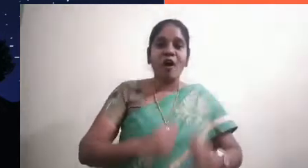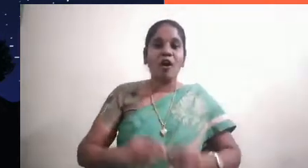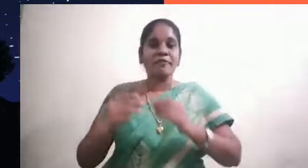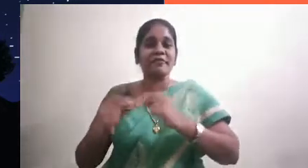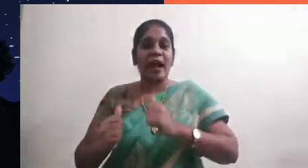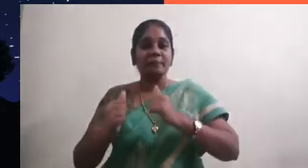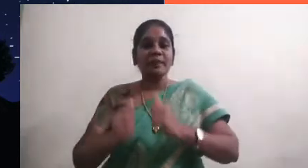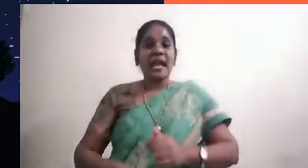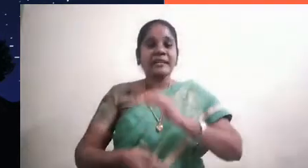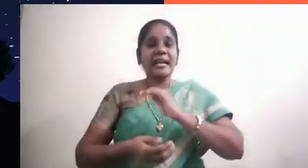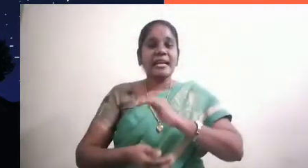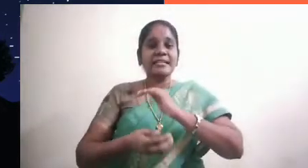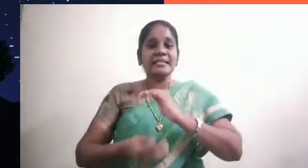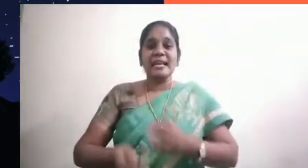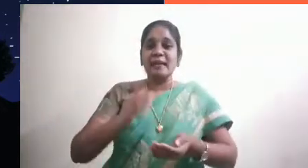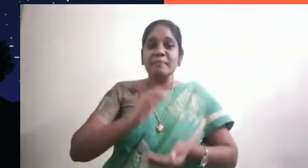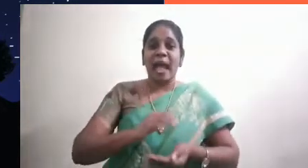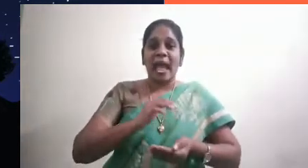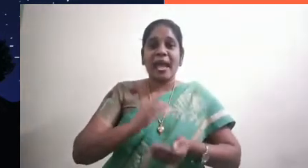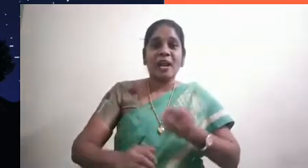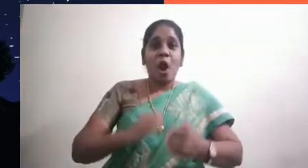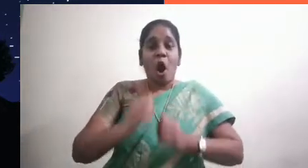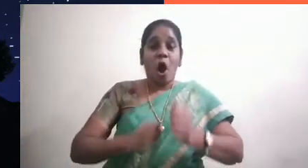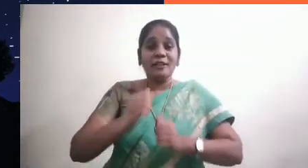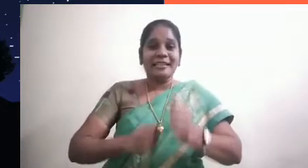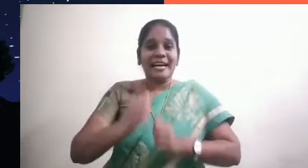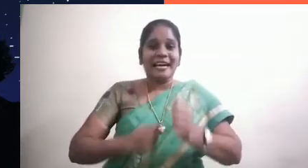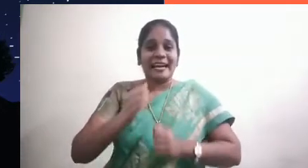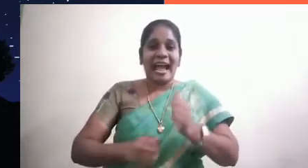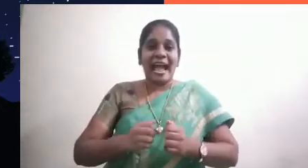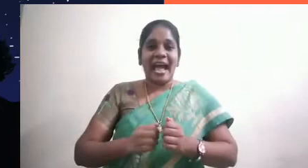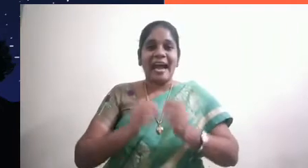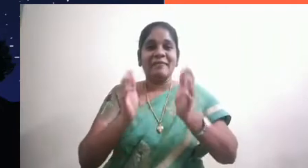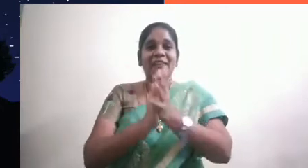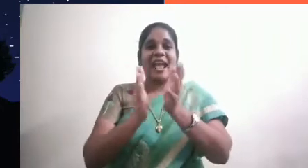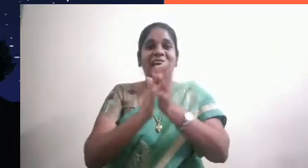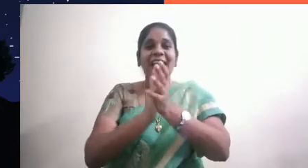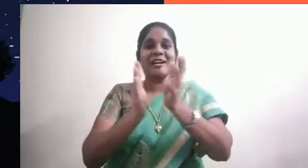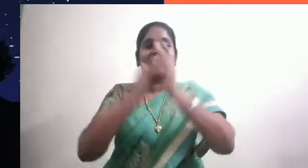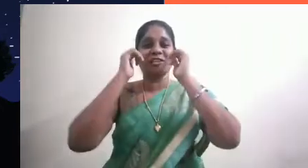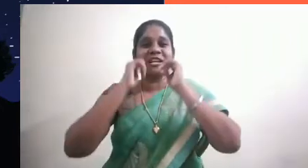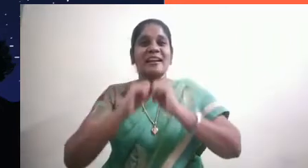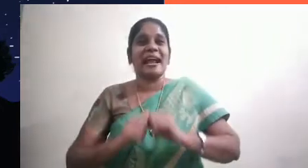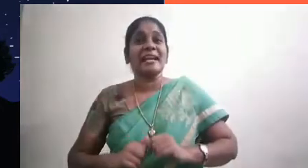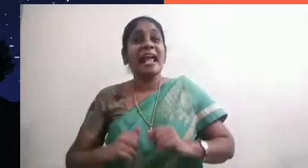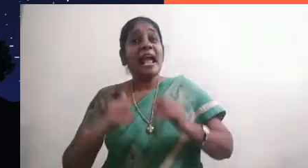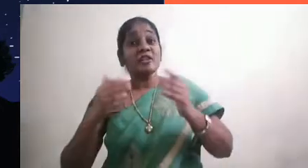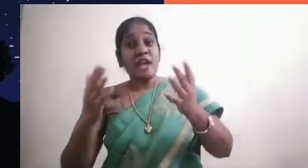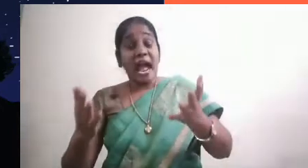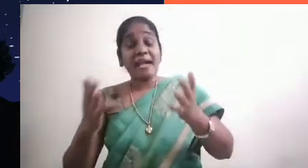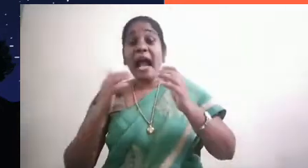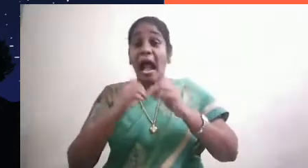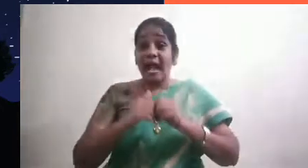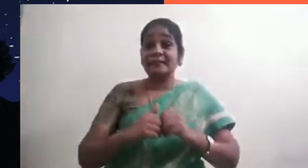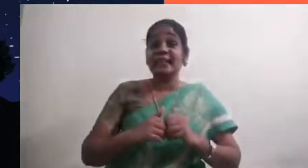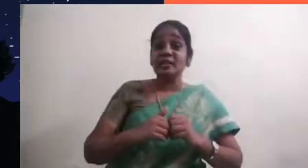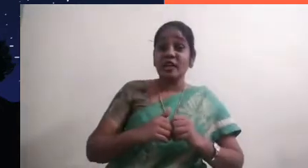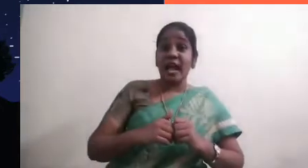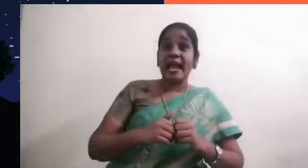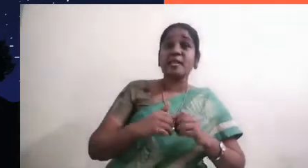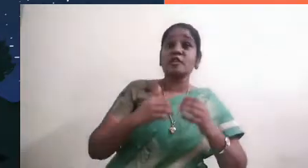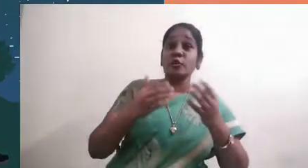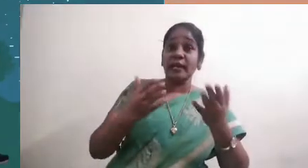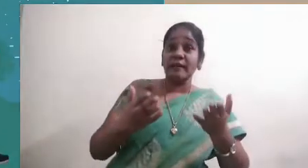fo, fum, the little man on the run." Very good, children. Jack asked